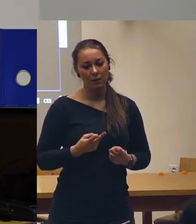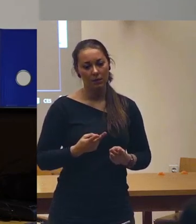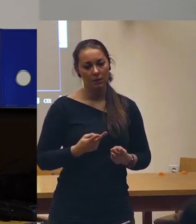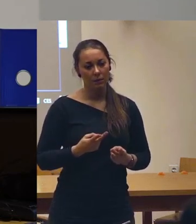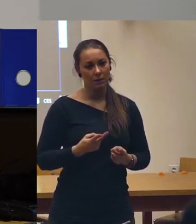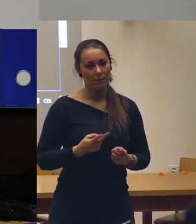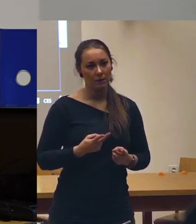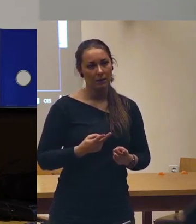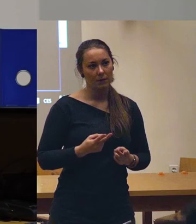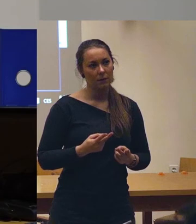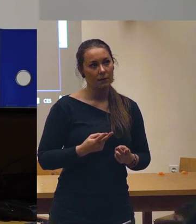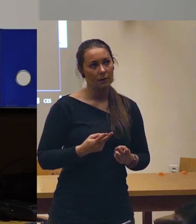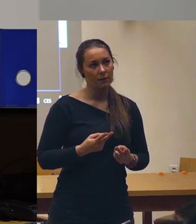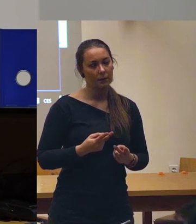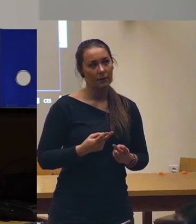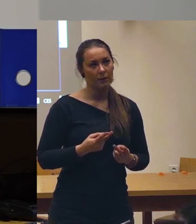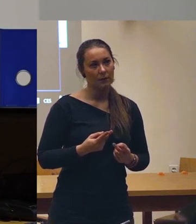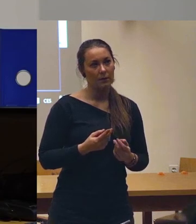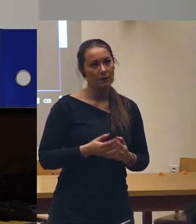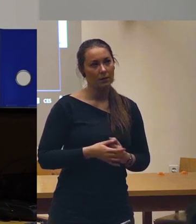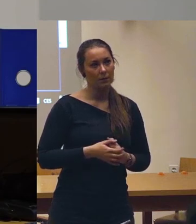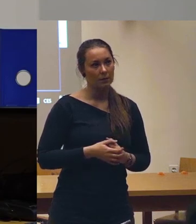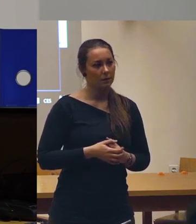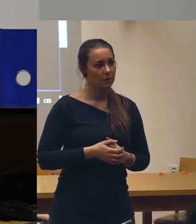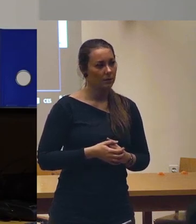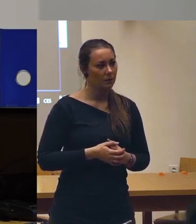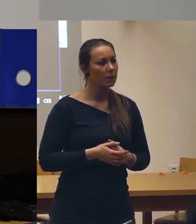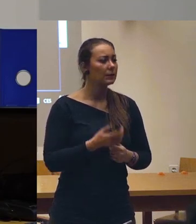ahead not the picture of a curator working